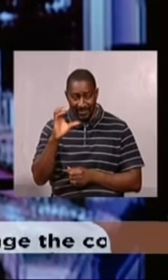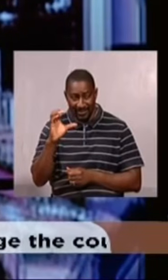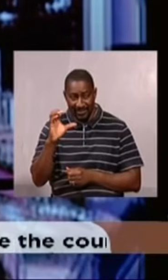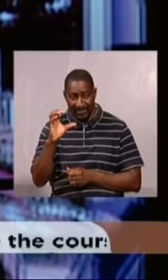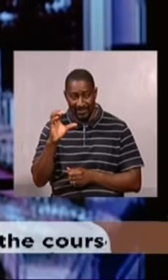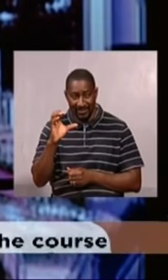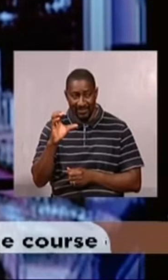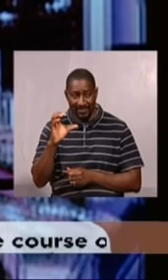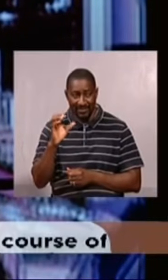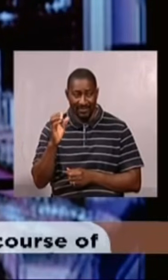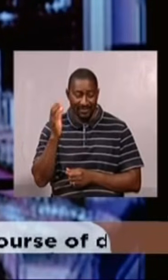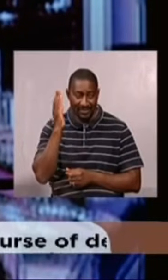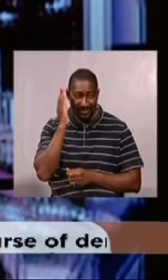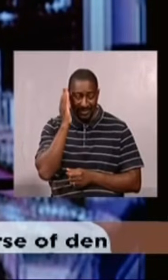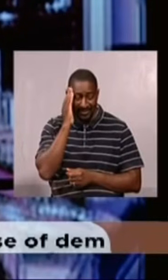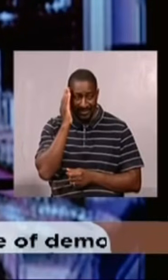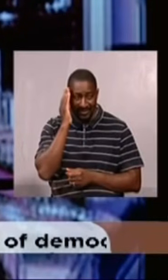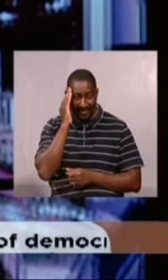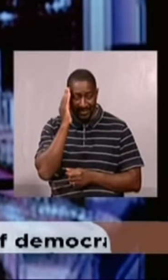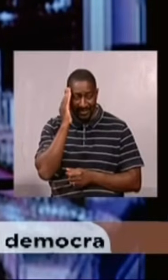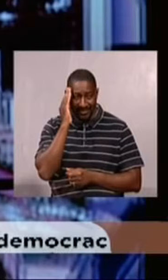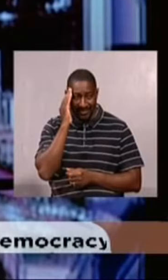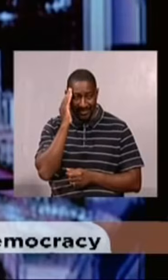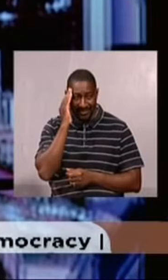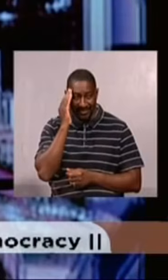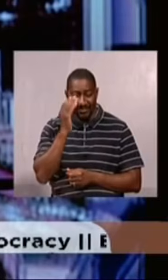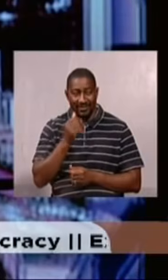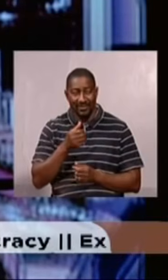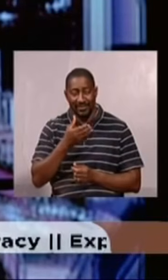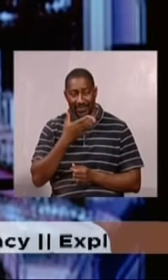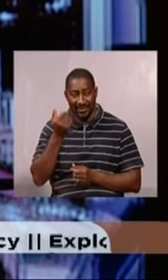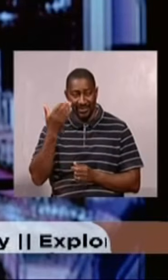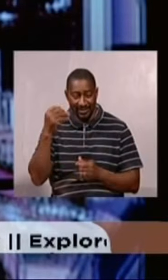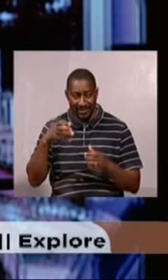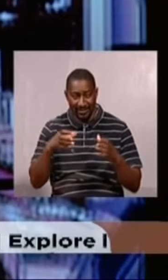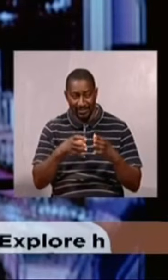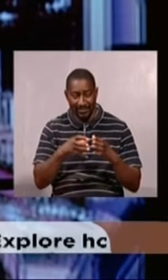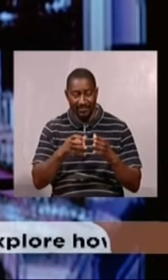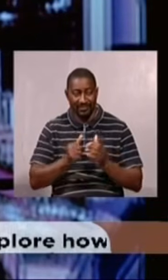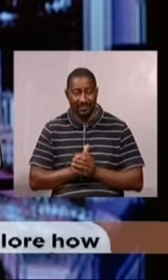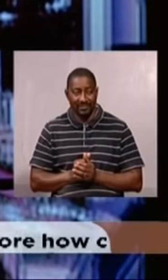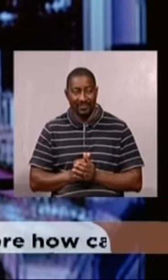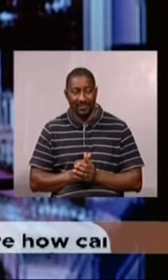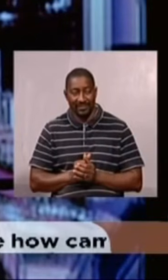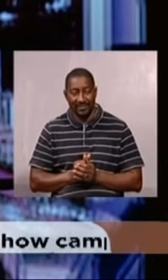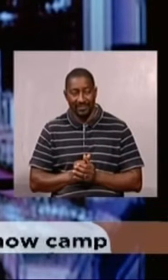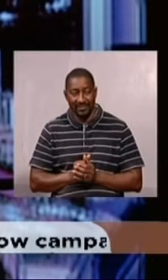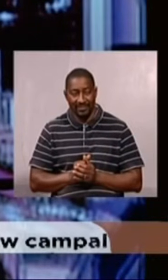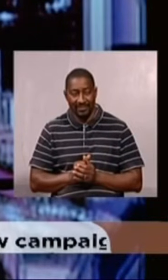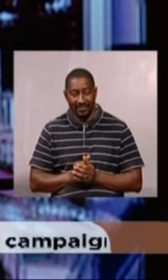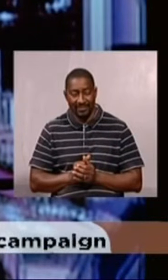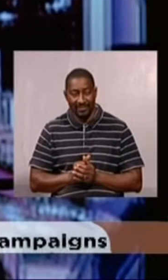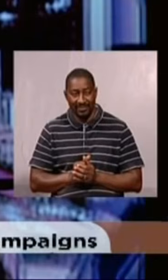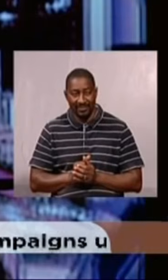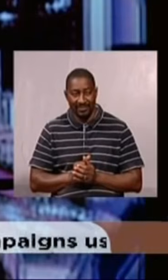is more popular than the party accounts. So people engage with personalities rather than parties, which tells you something that you need